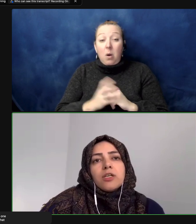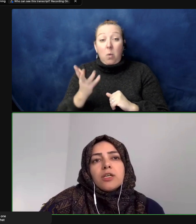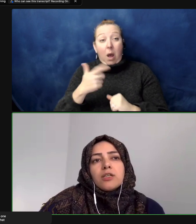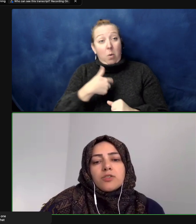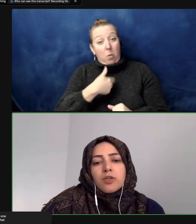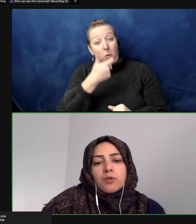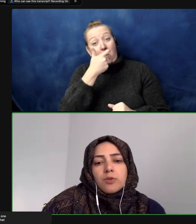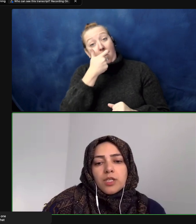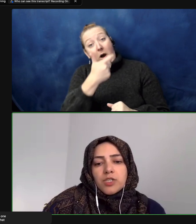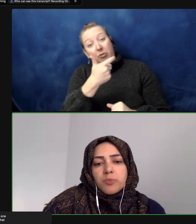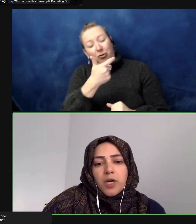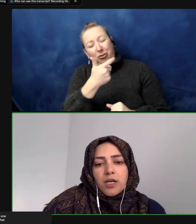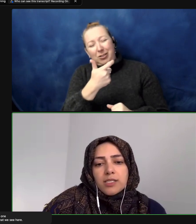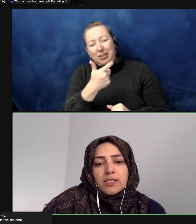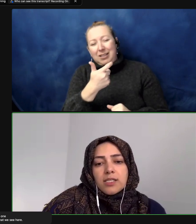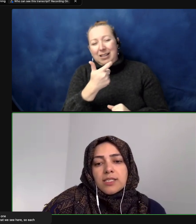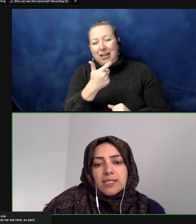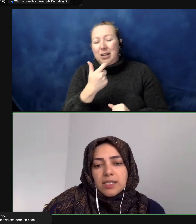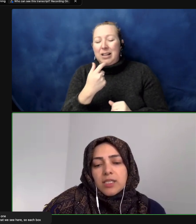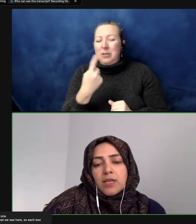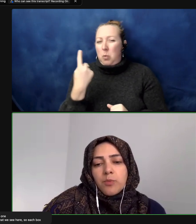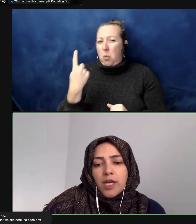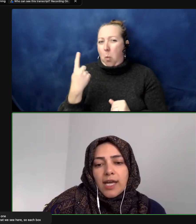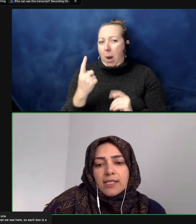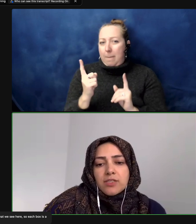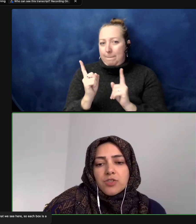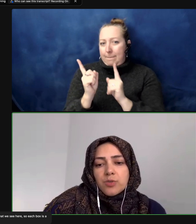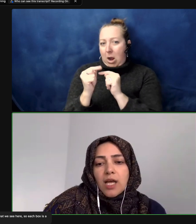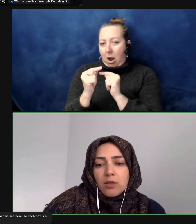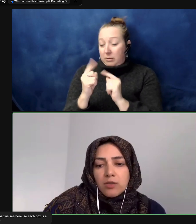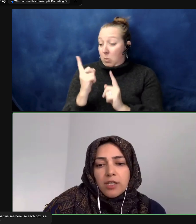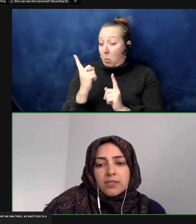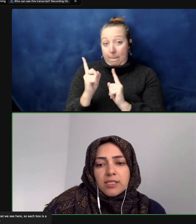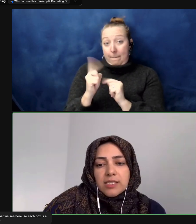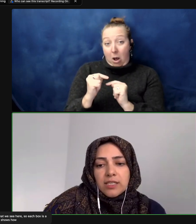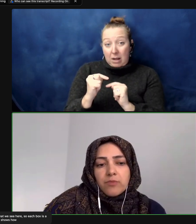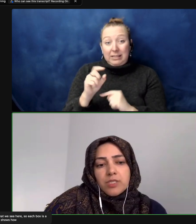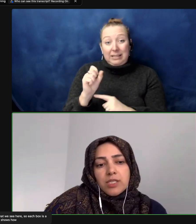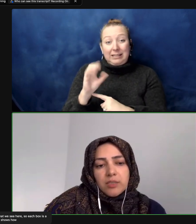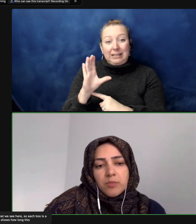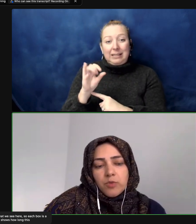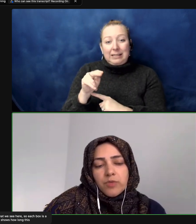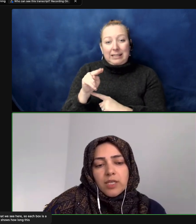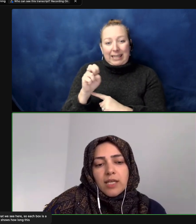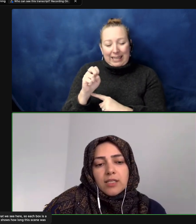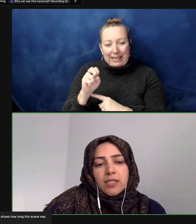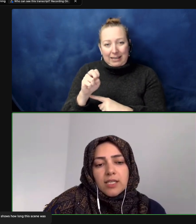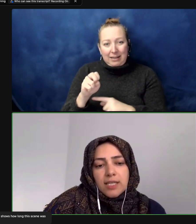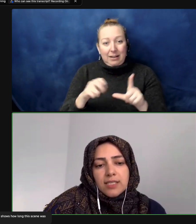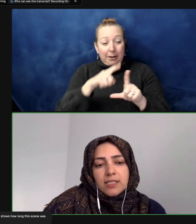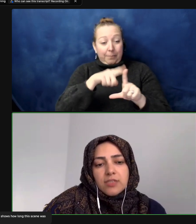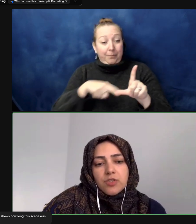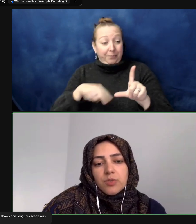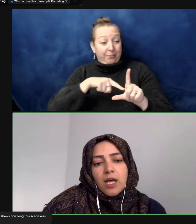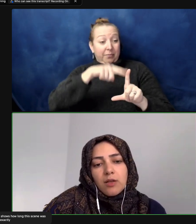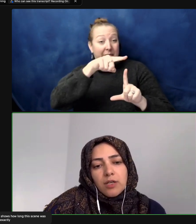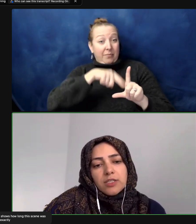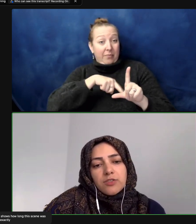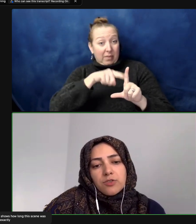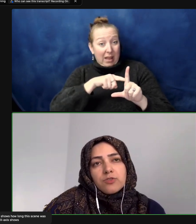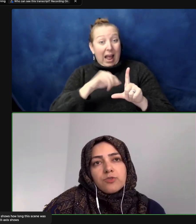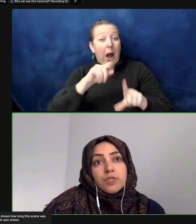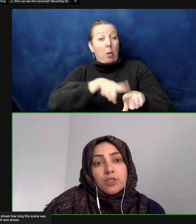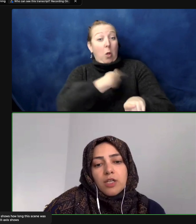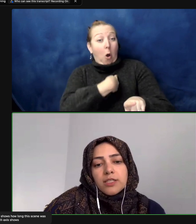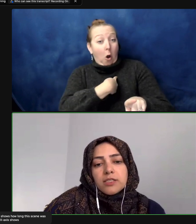here. So each box is a scene, and y-axis shows how long this scene was in the movie, and the x-axis shows how long